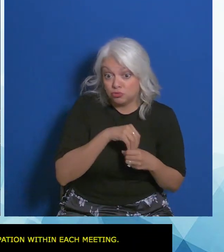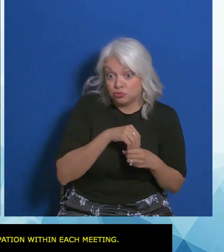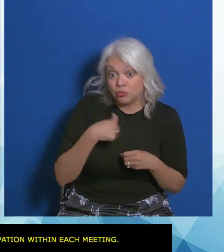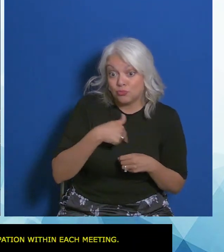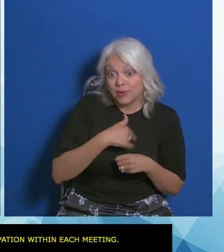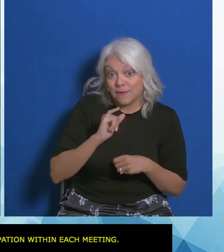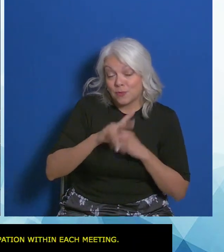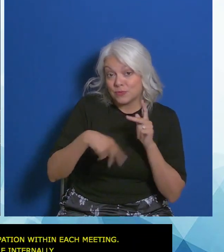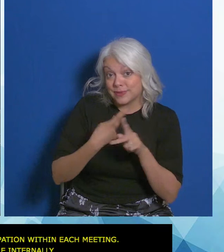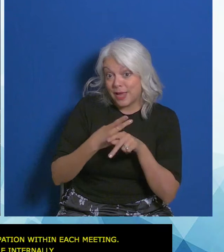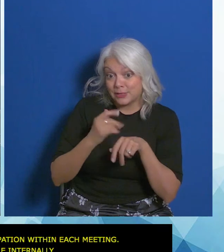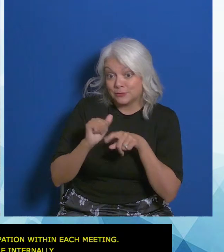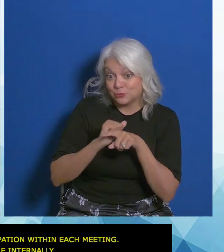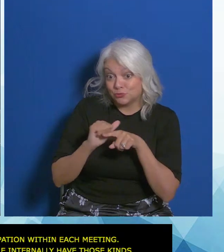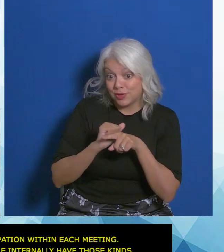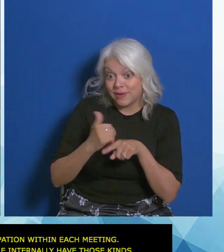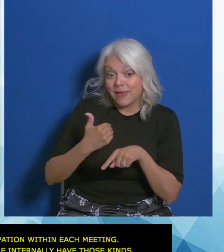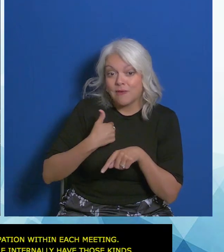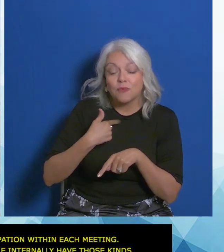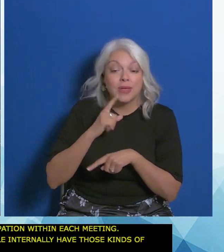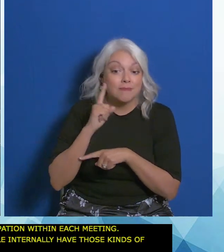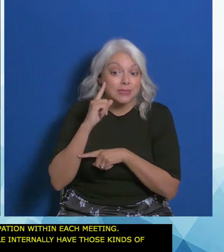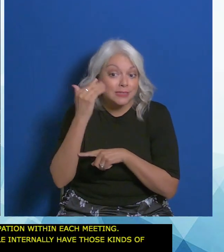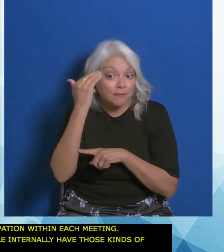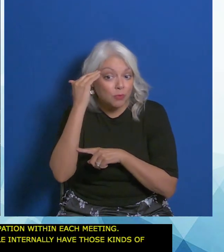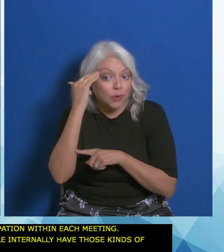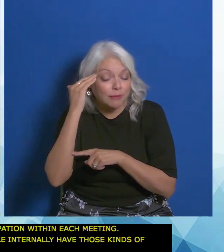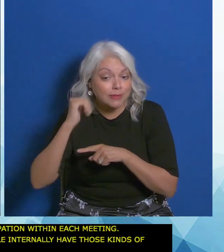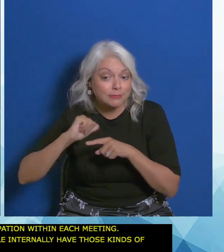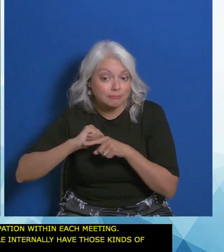have those kinds of trainings. We have deaf awareness,